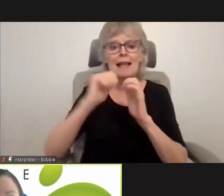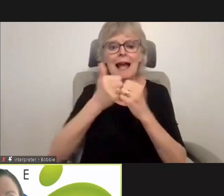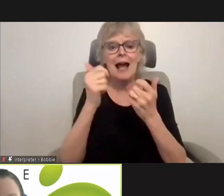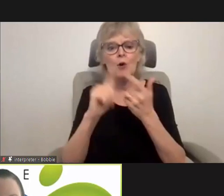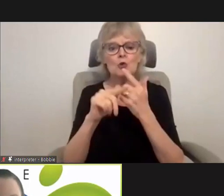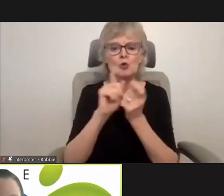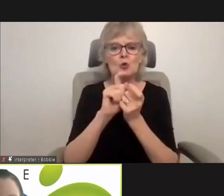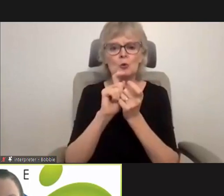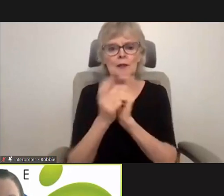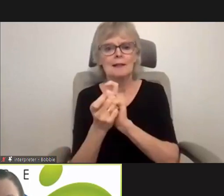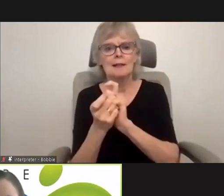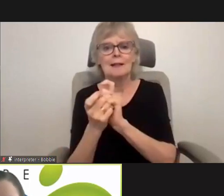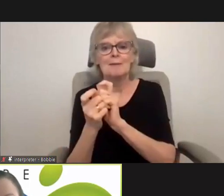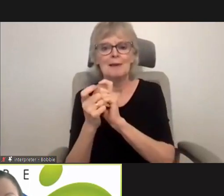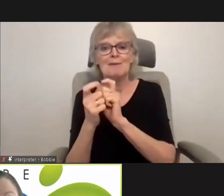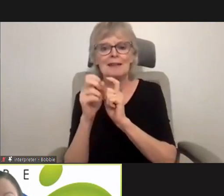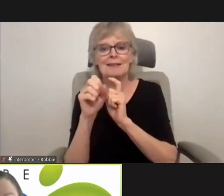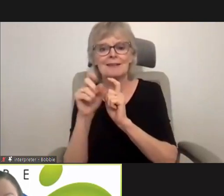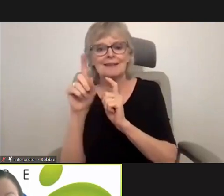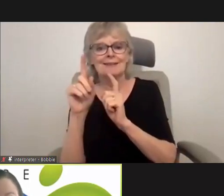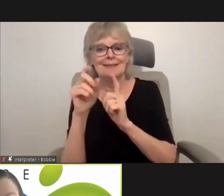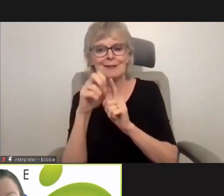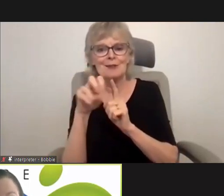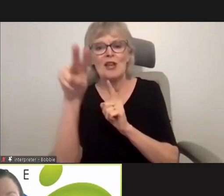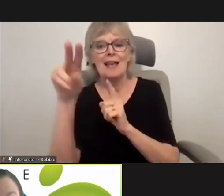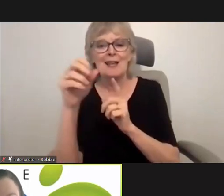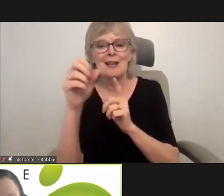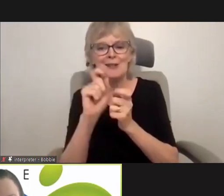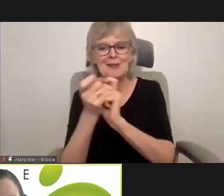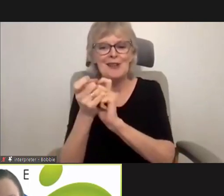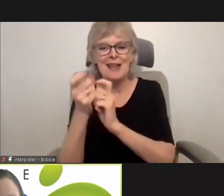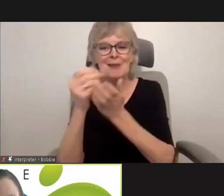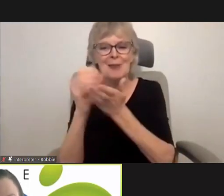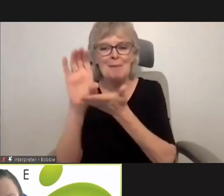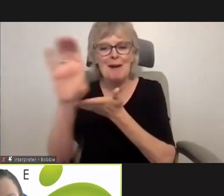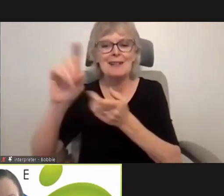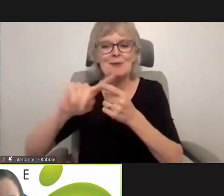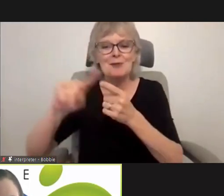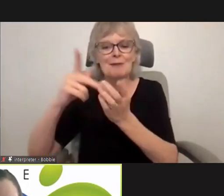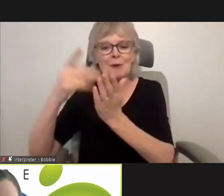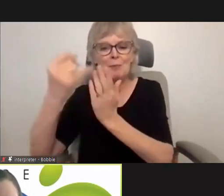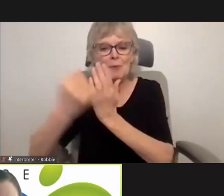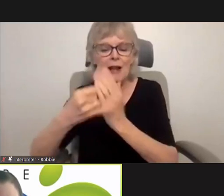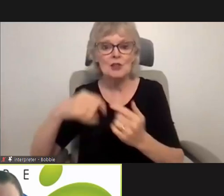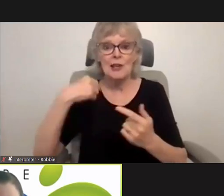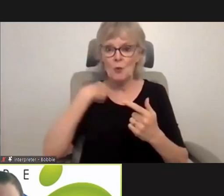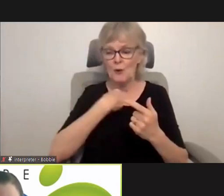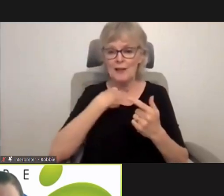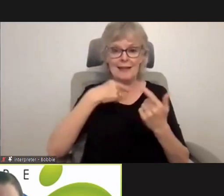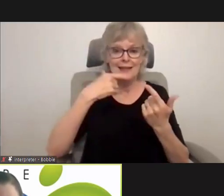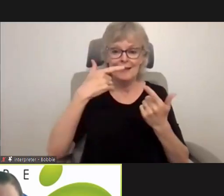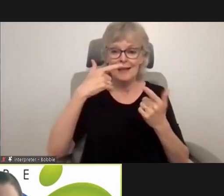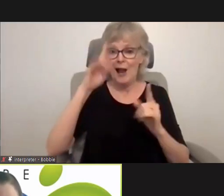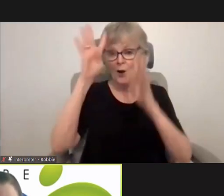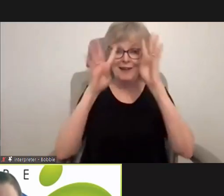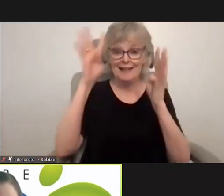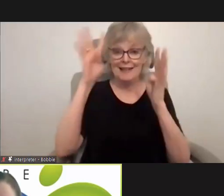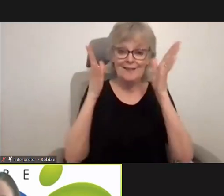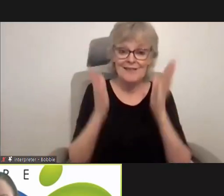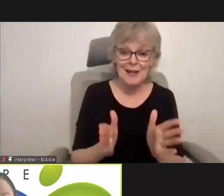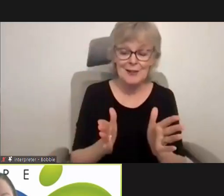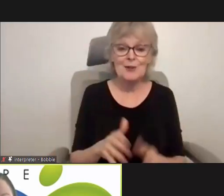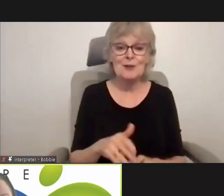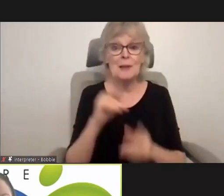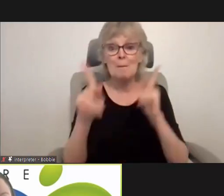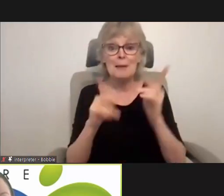weapon. People with disabilities are the original innovators, right? So people